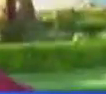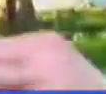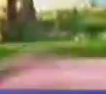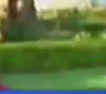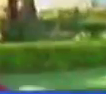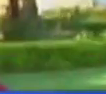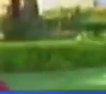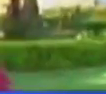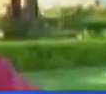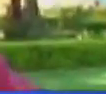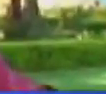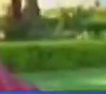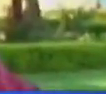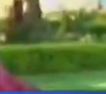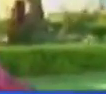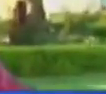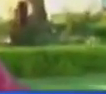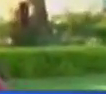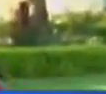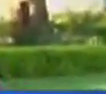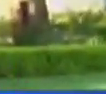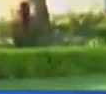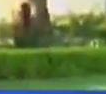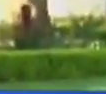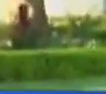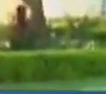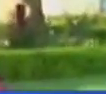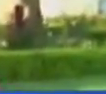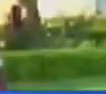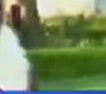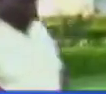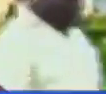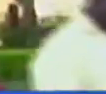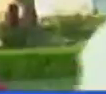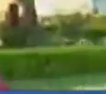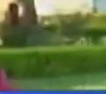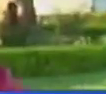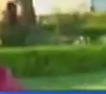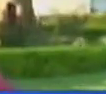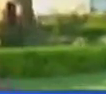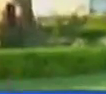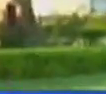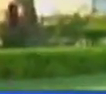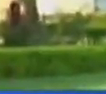We had a bit of problems at the beginning of the start, as you probably see if you run the race. There was something they call a false